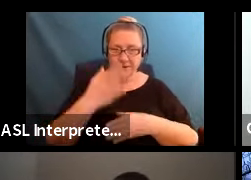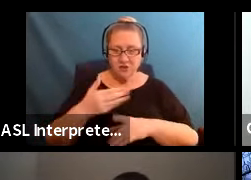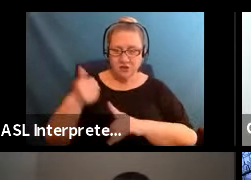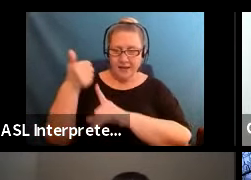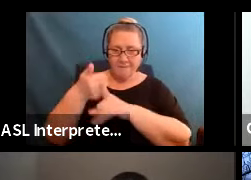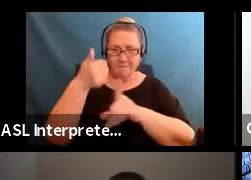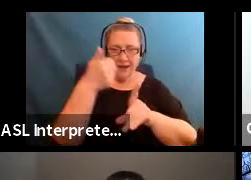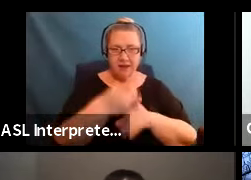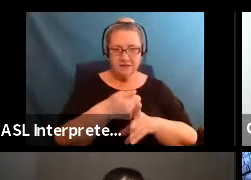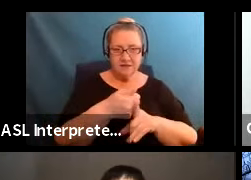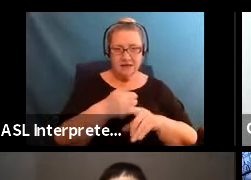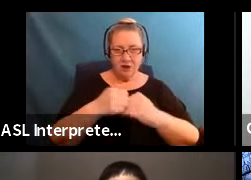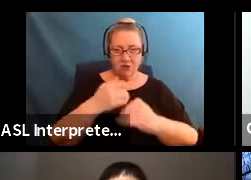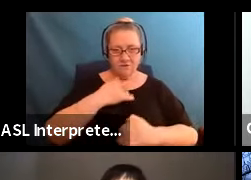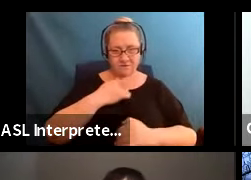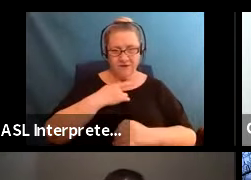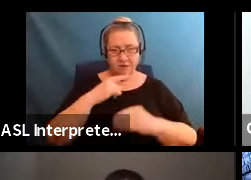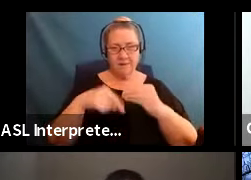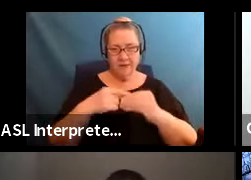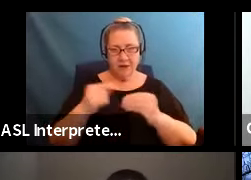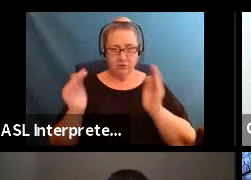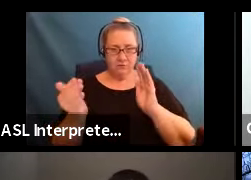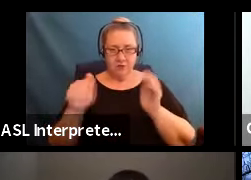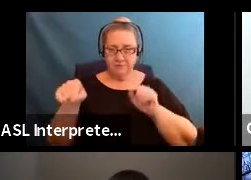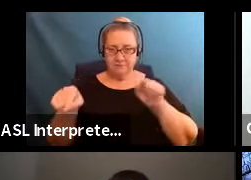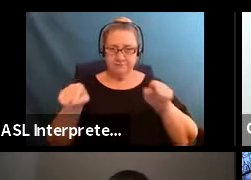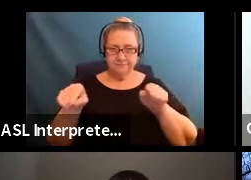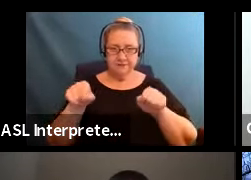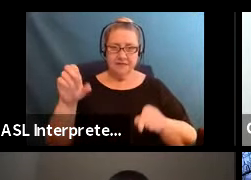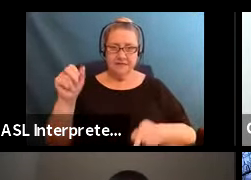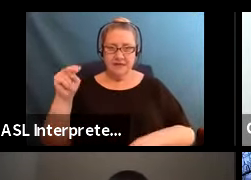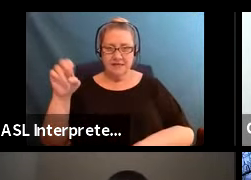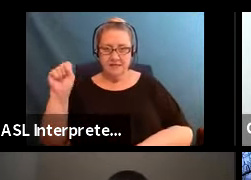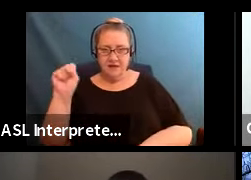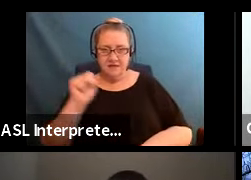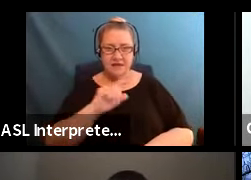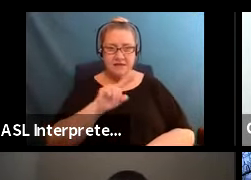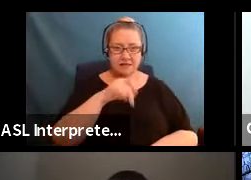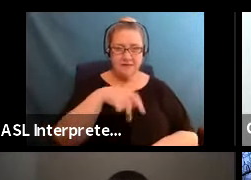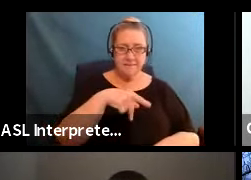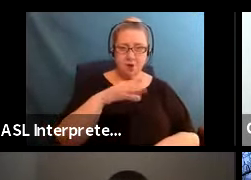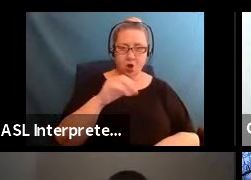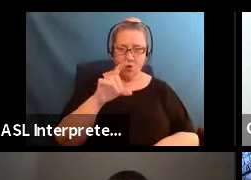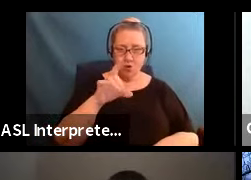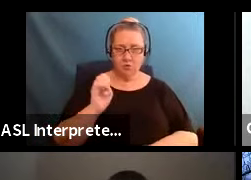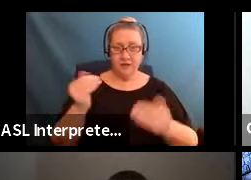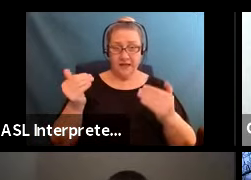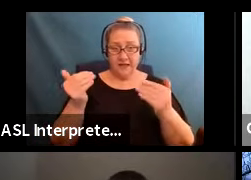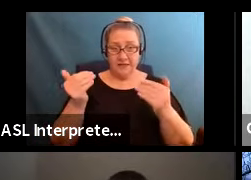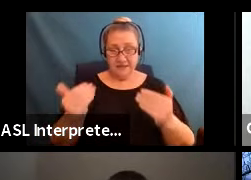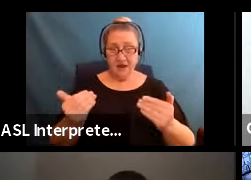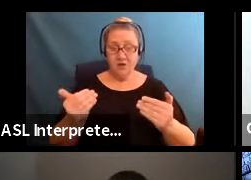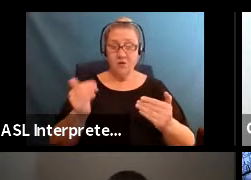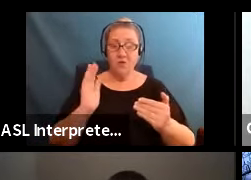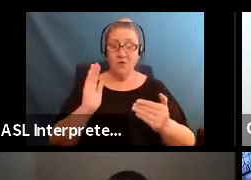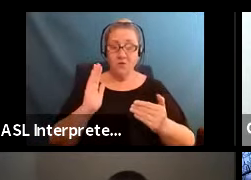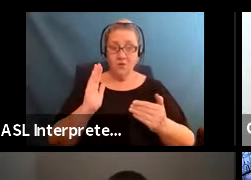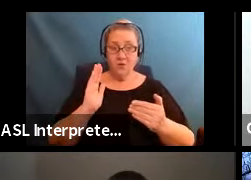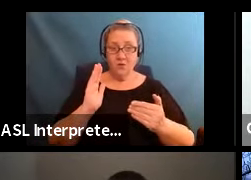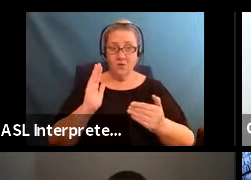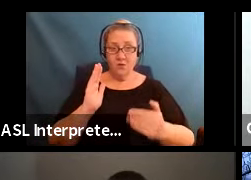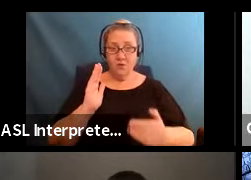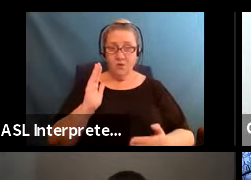of using zip code versus census tract. And now with that, I would like